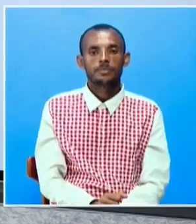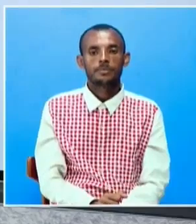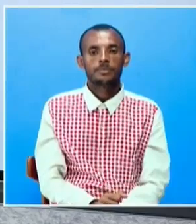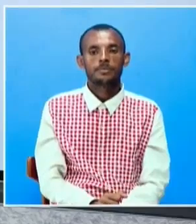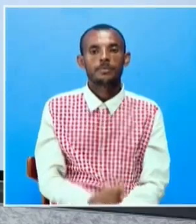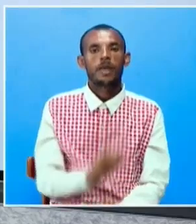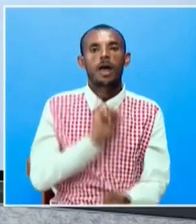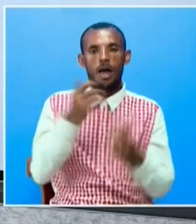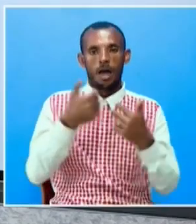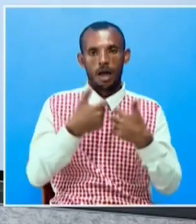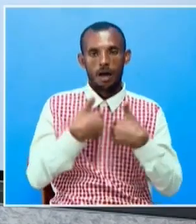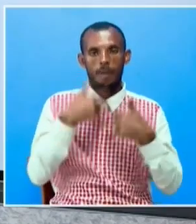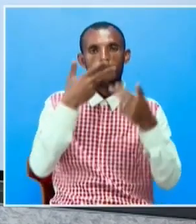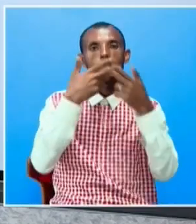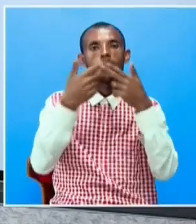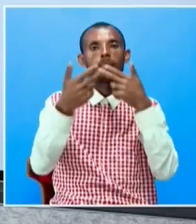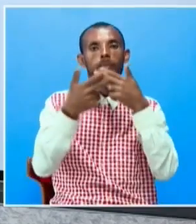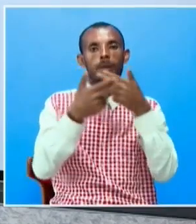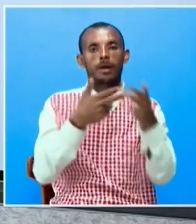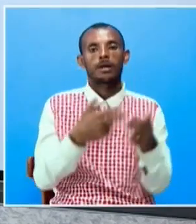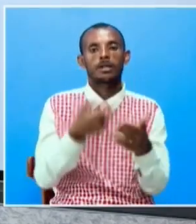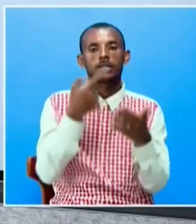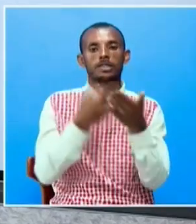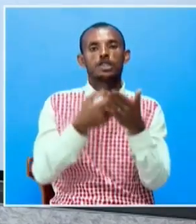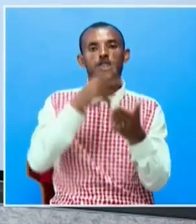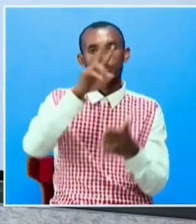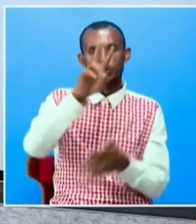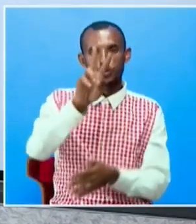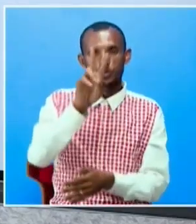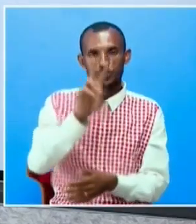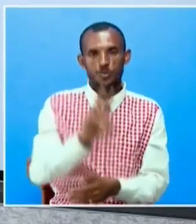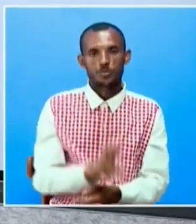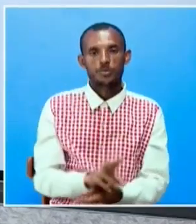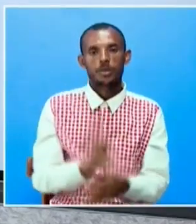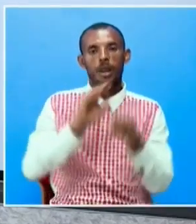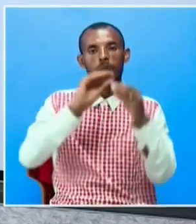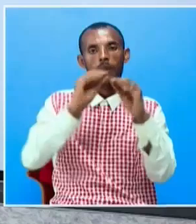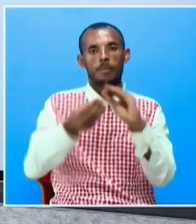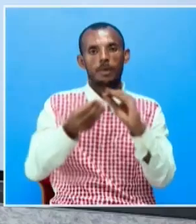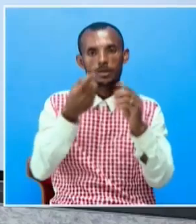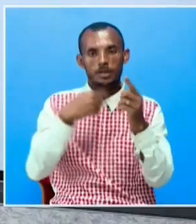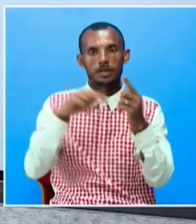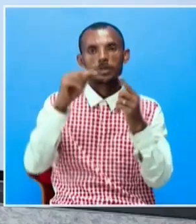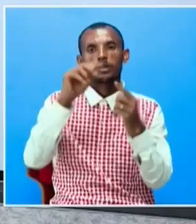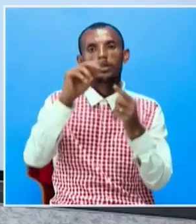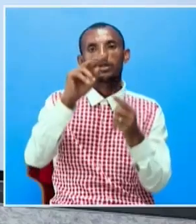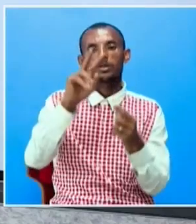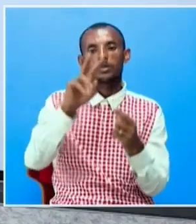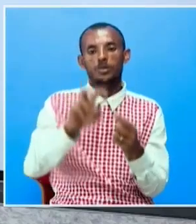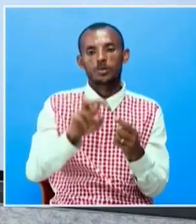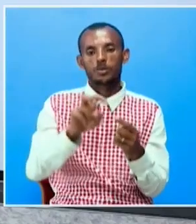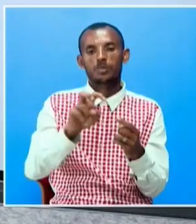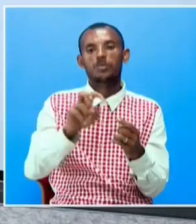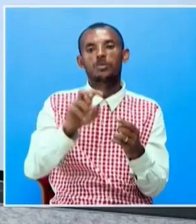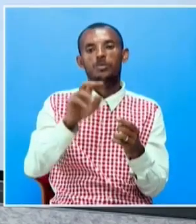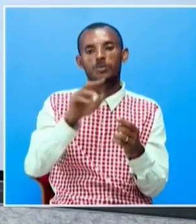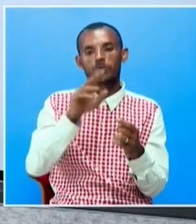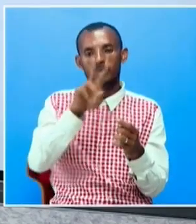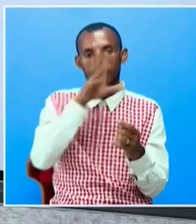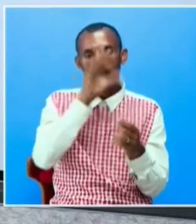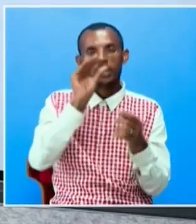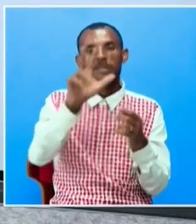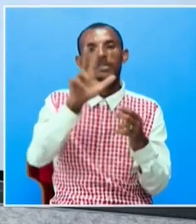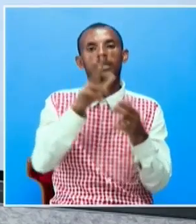I have to multiply these 2 numbers, 2 and 3, by certain constant to get the